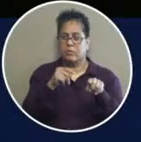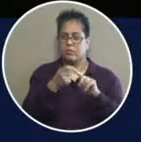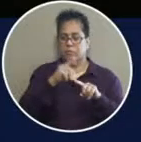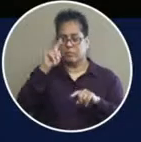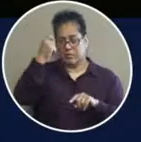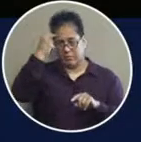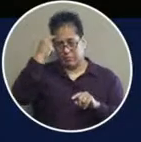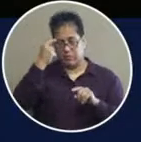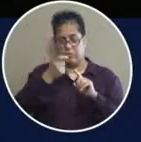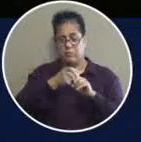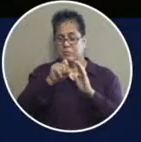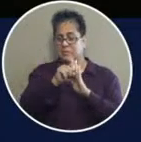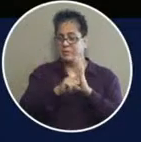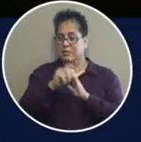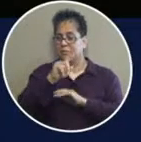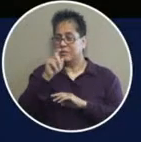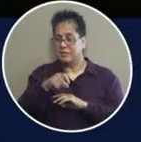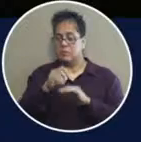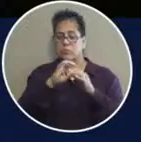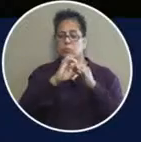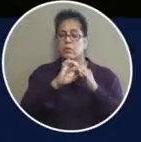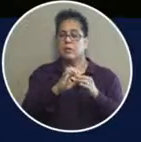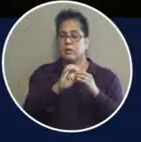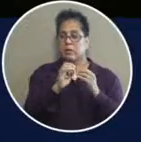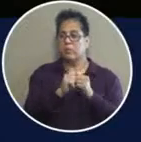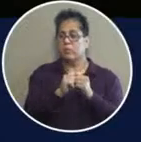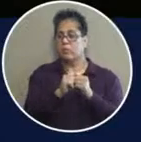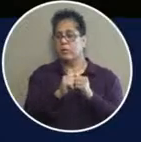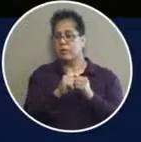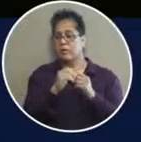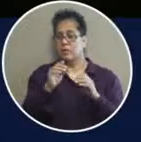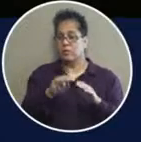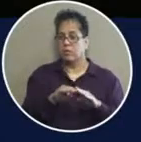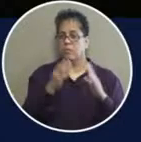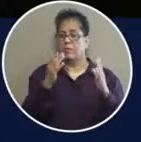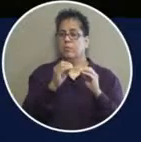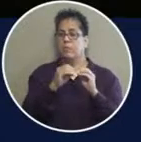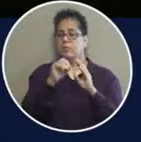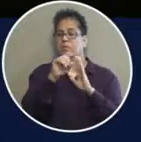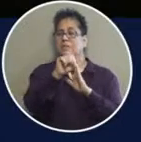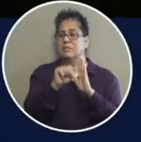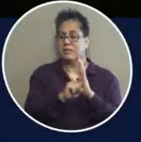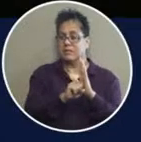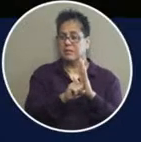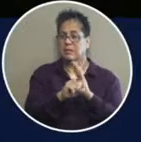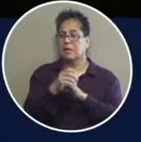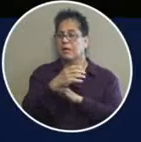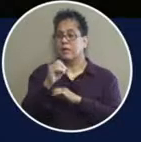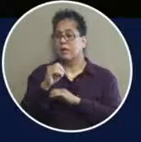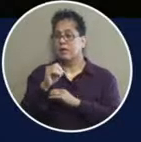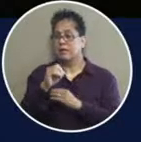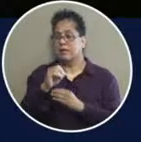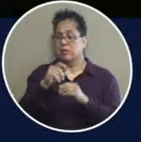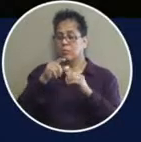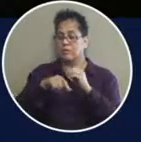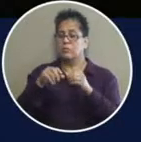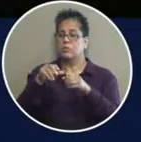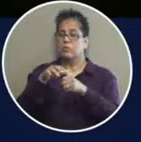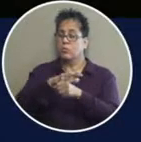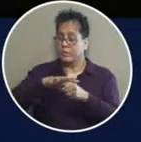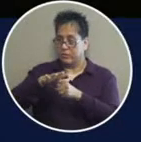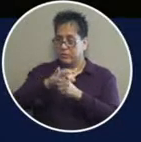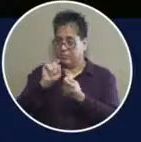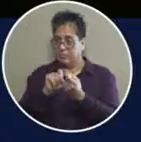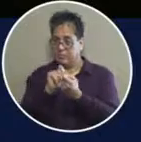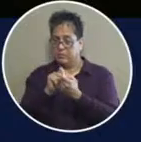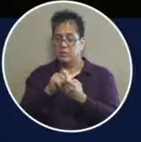of the state of Texas with respect to his goal of further opening of the state, and in particular the El Paso region.